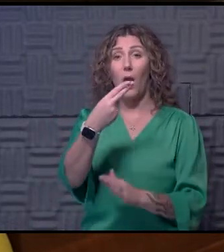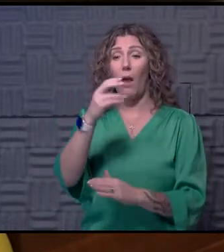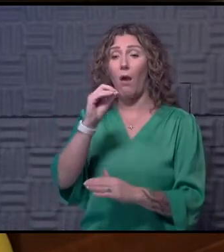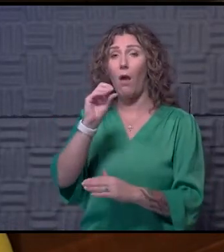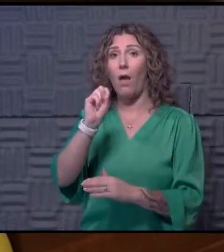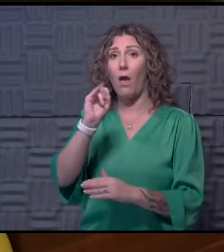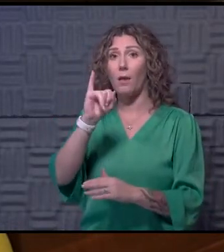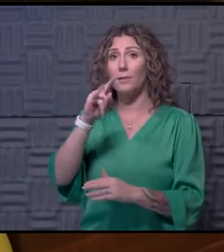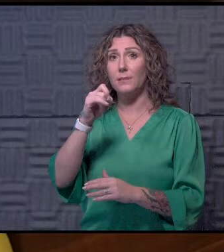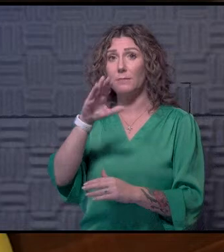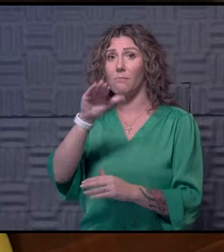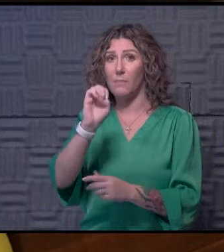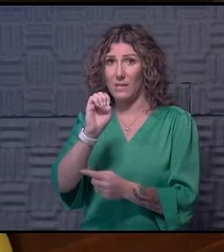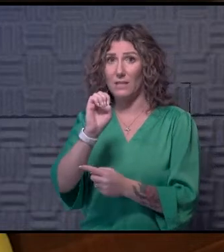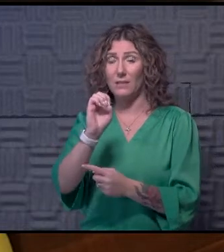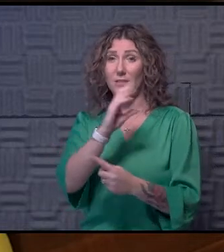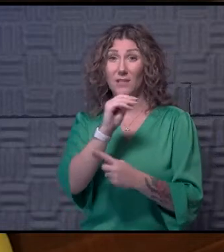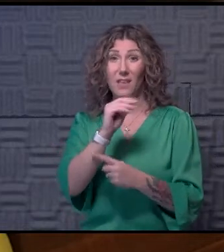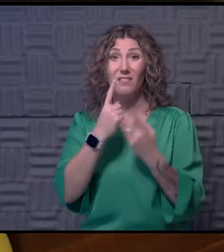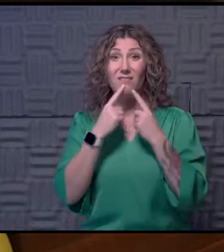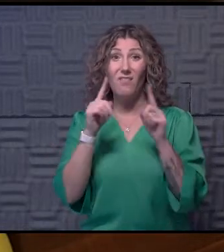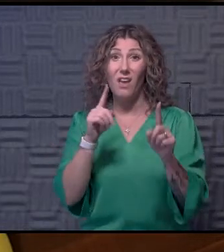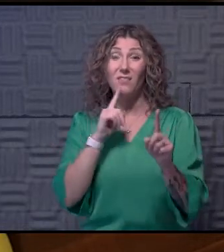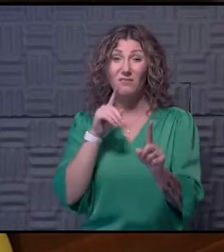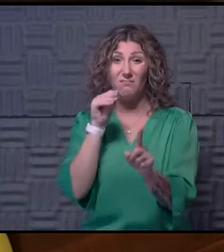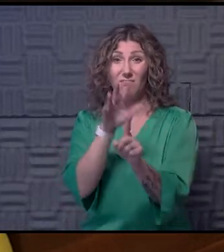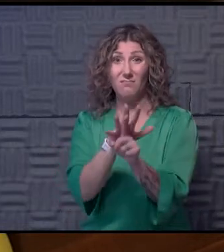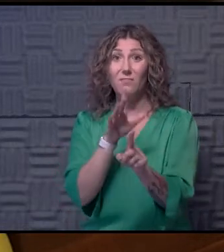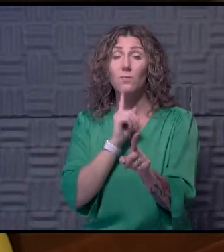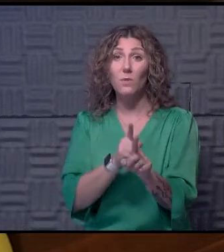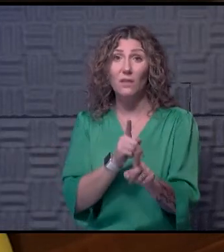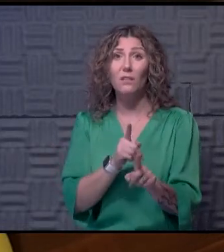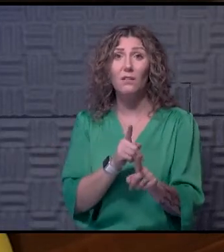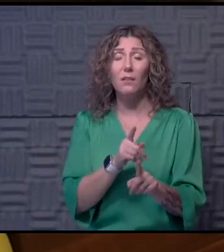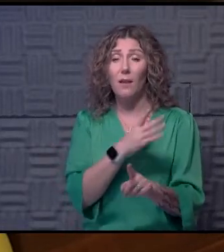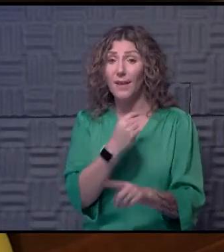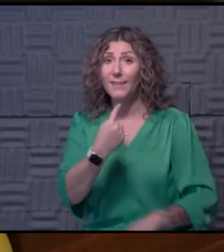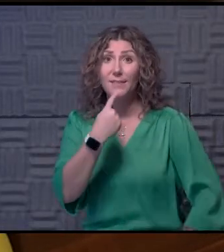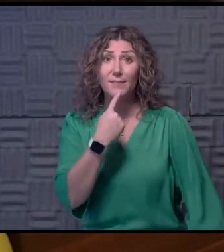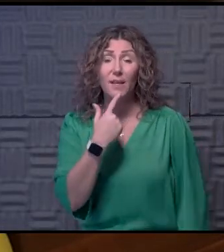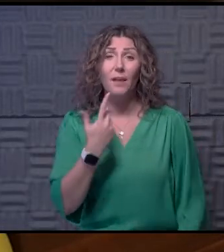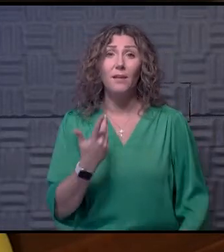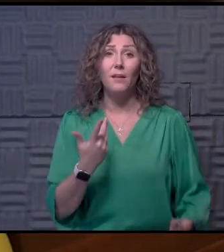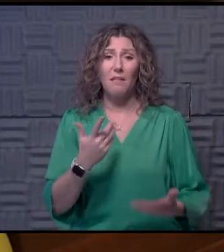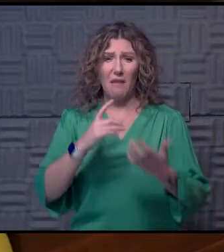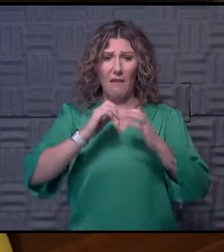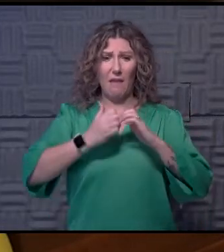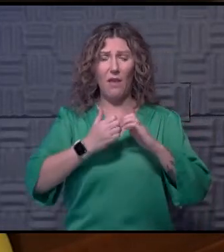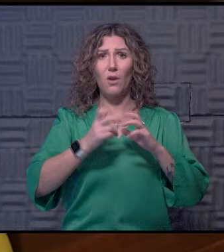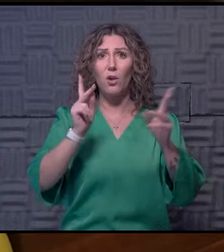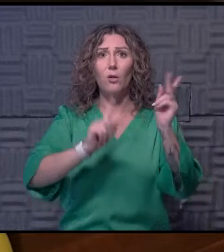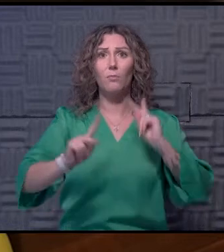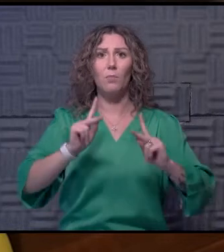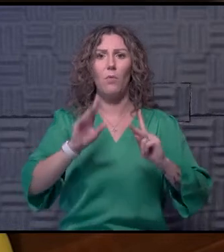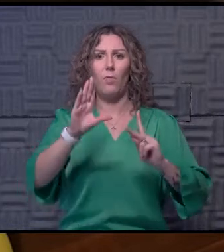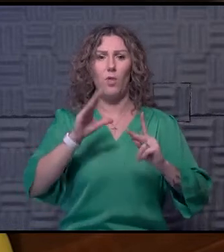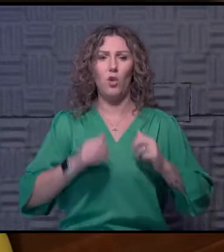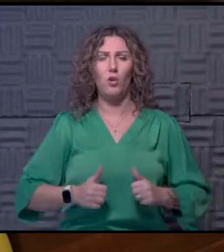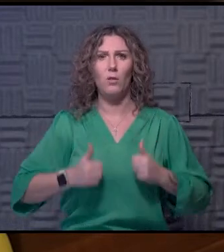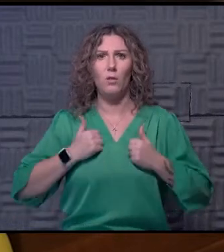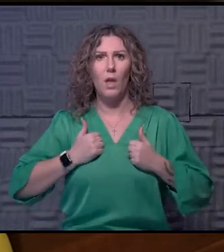These effects are real, and we need to say, how people's lives